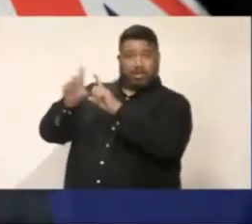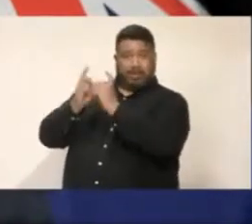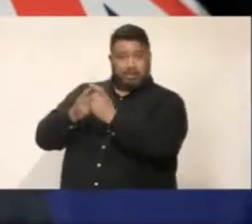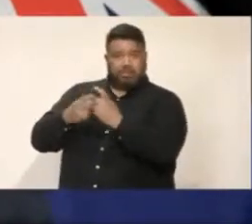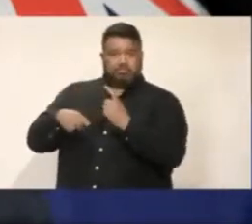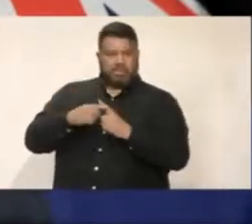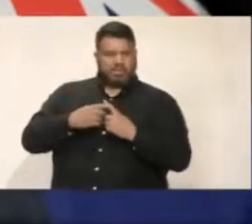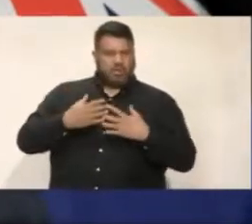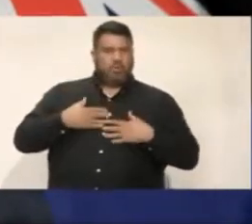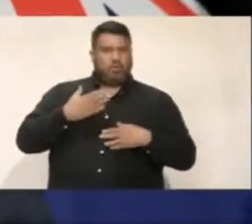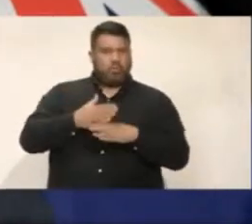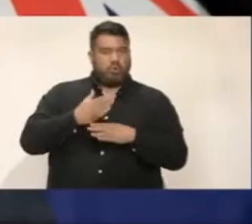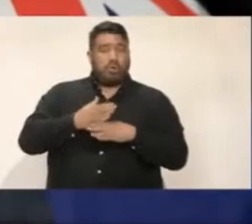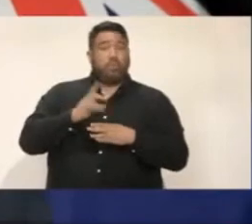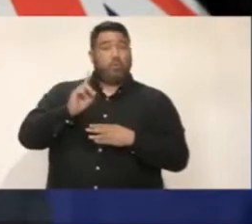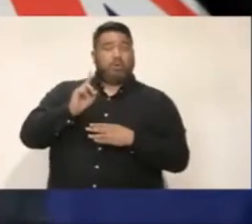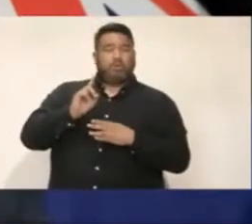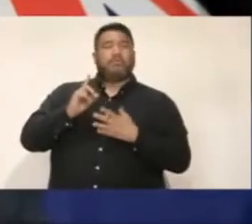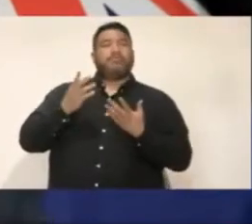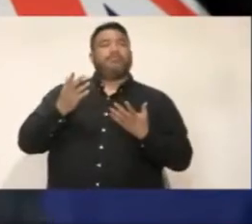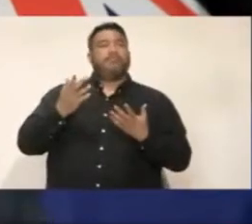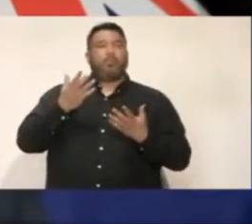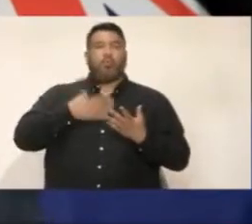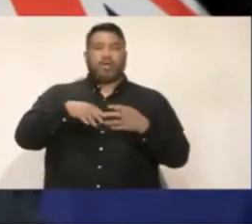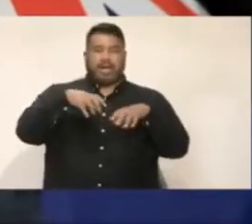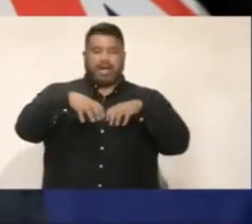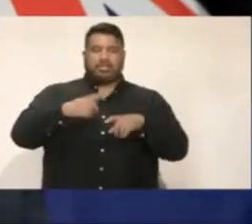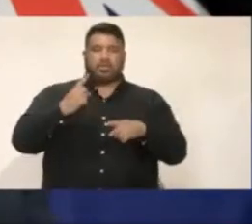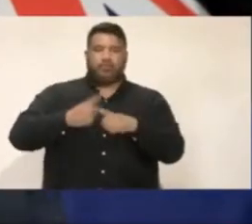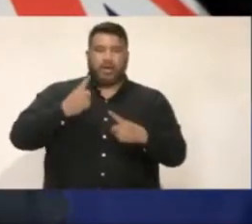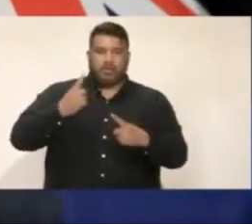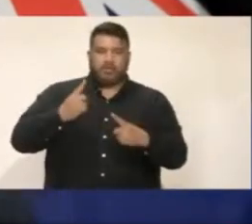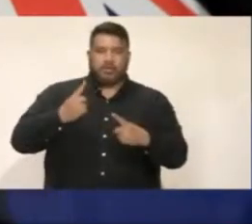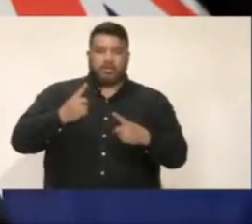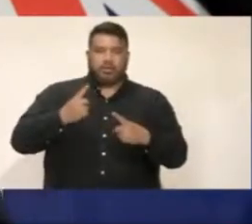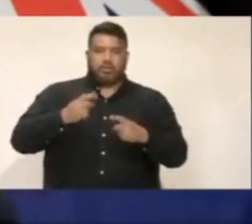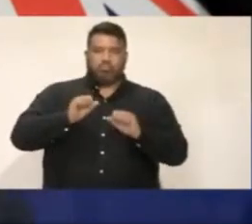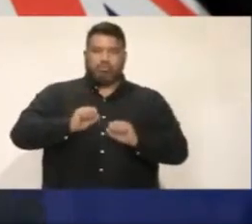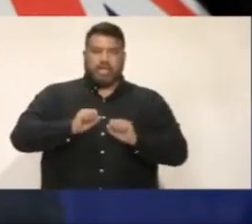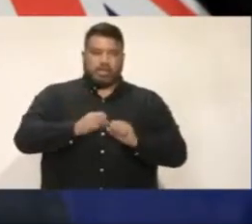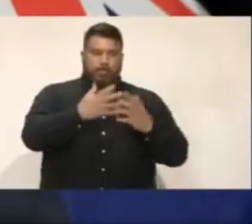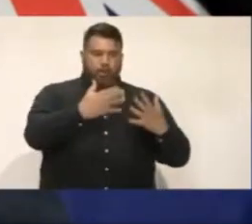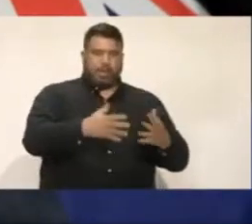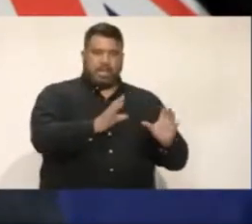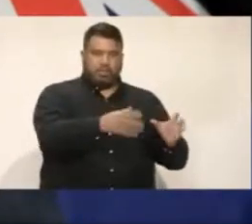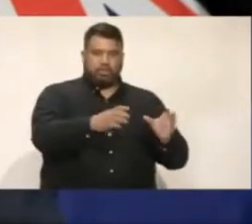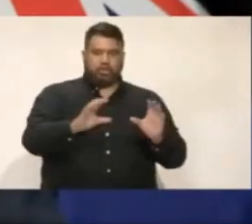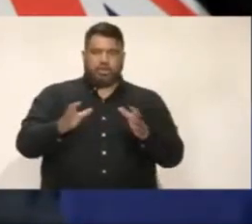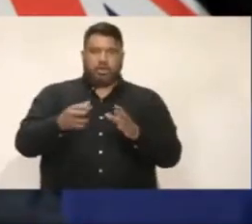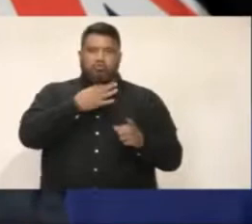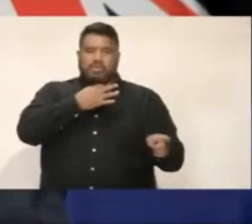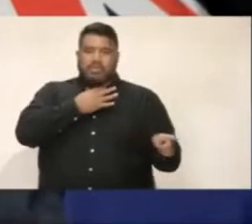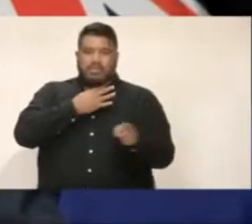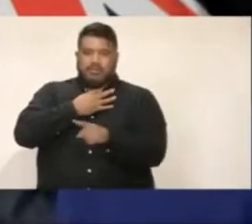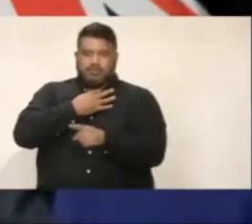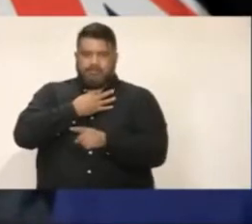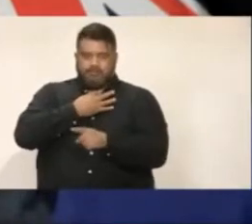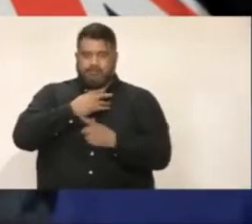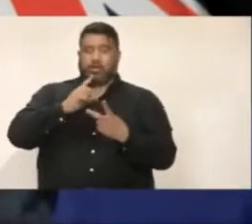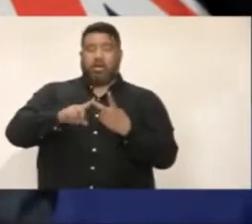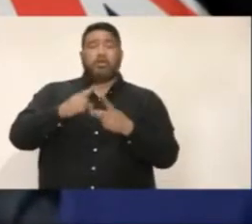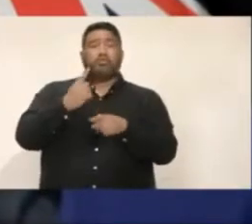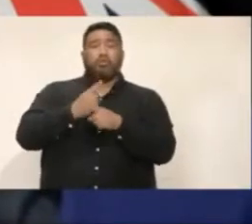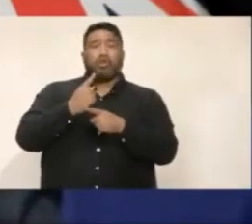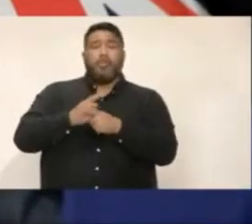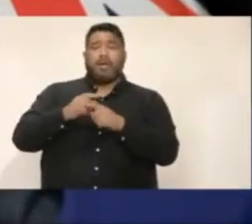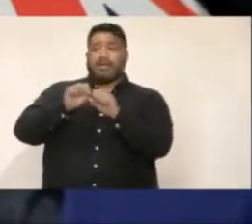this outbreak, to act very quickly to protect those populations. Moving to the issue of racism,